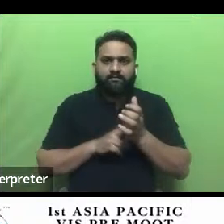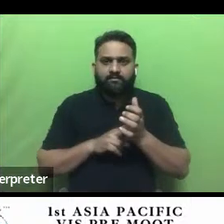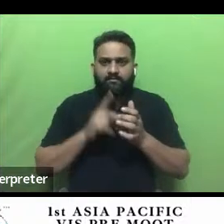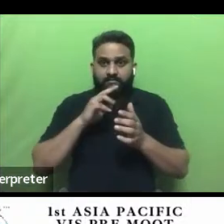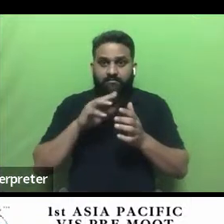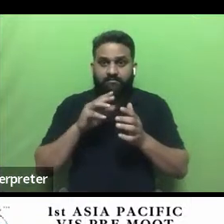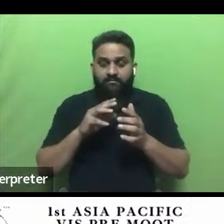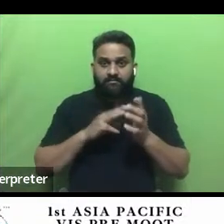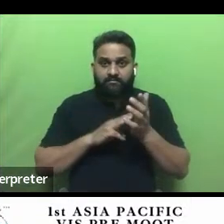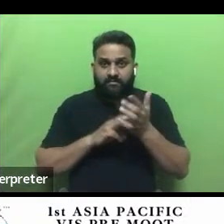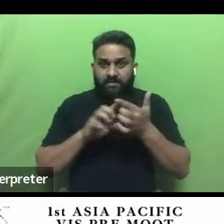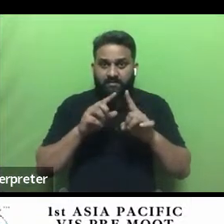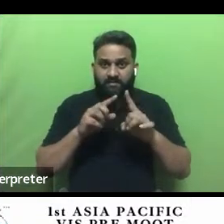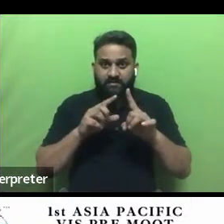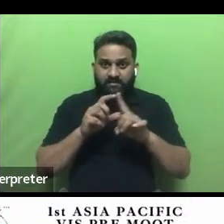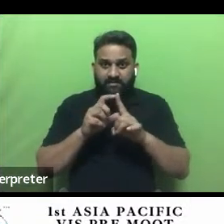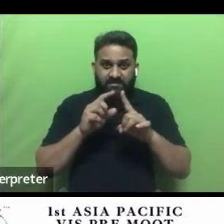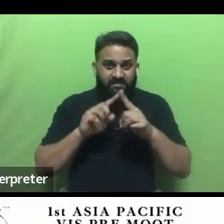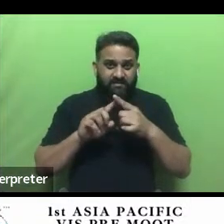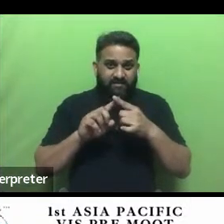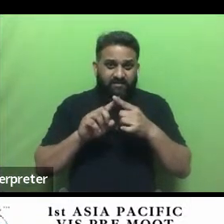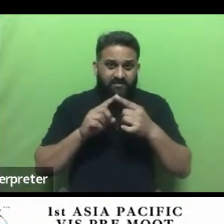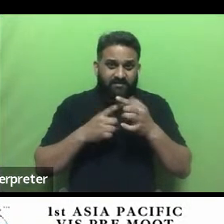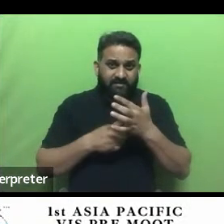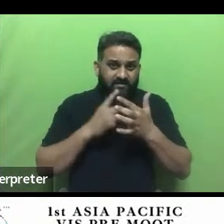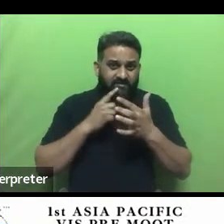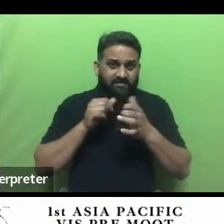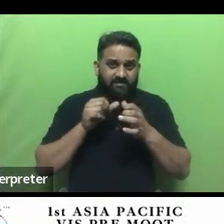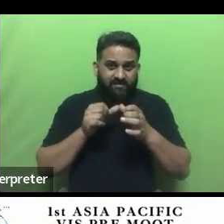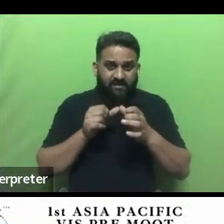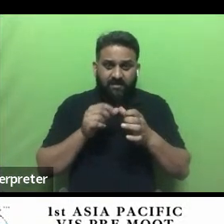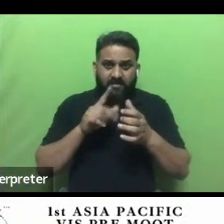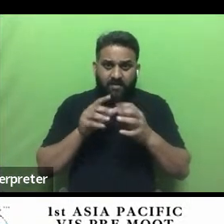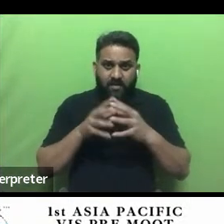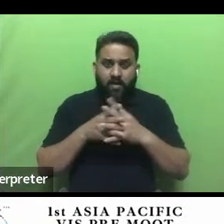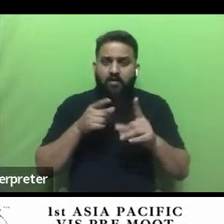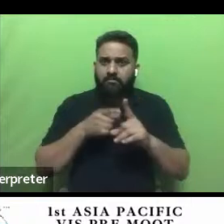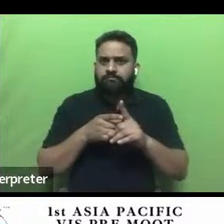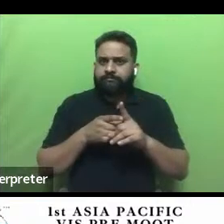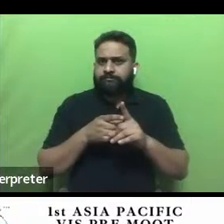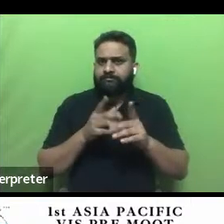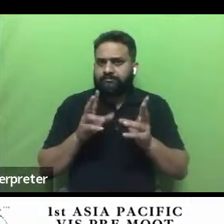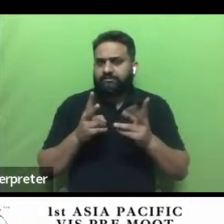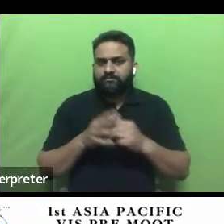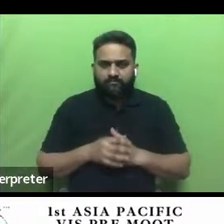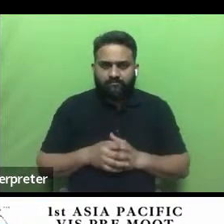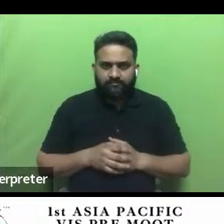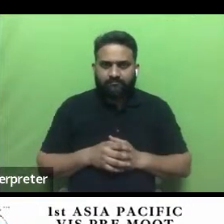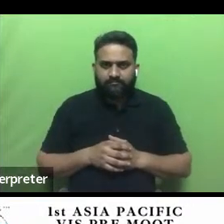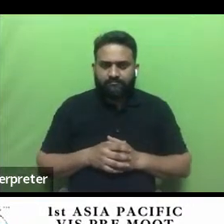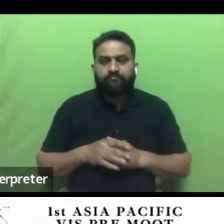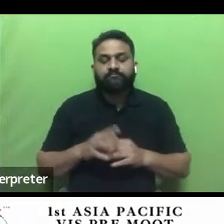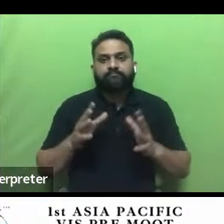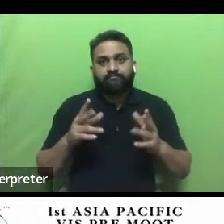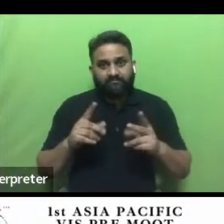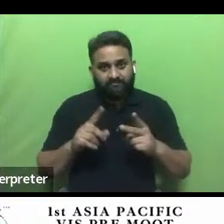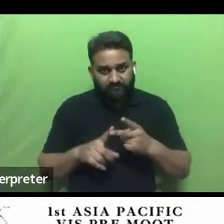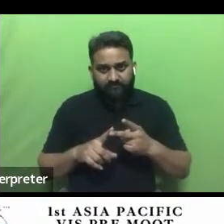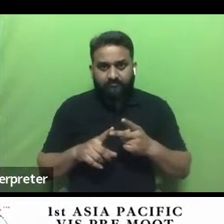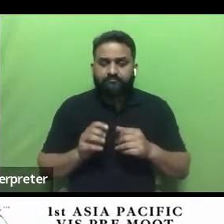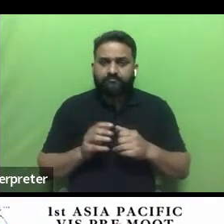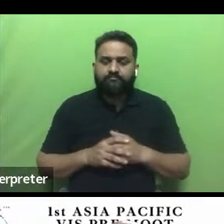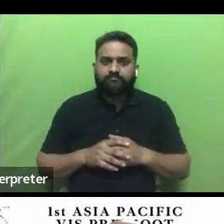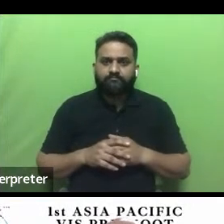Mediterraneo expressly governs the arbitration clause included in the general conditions. Second, based on